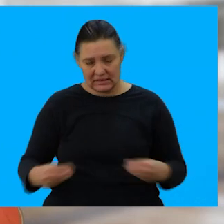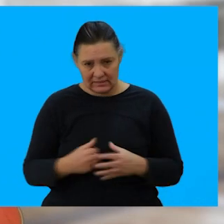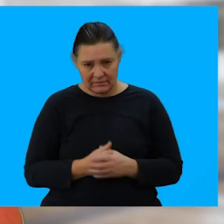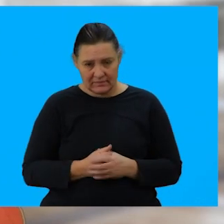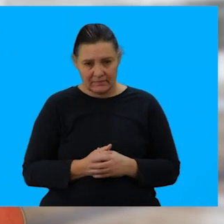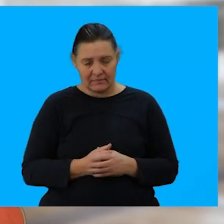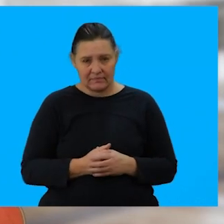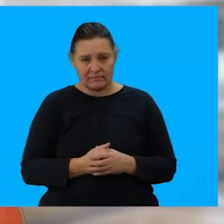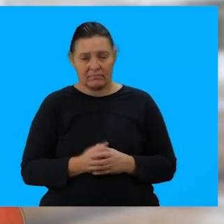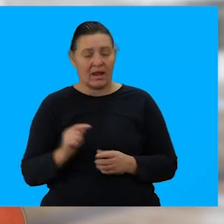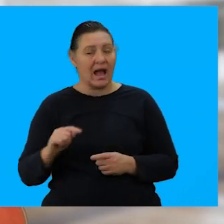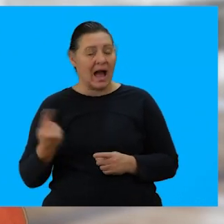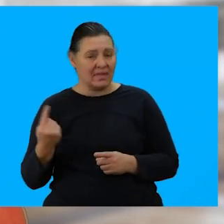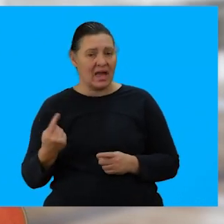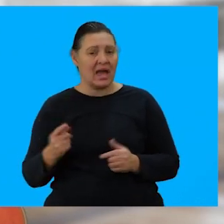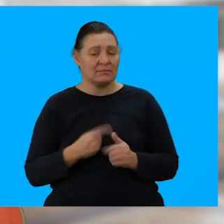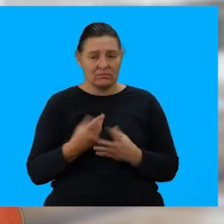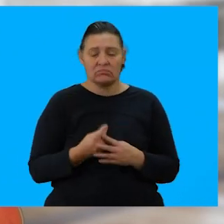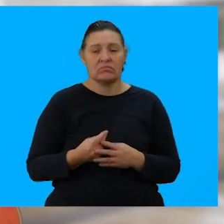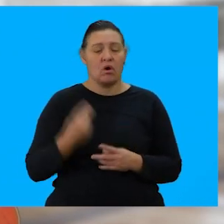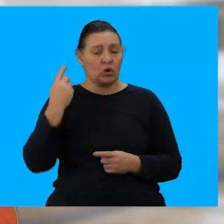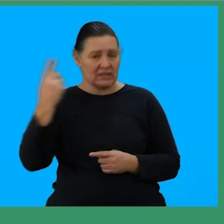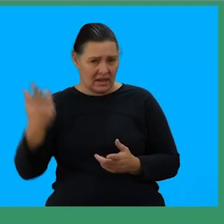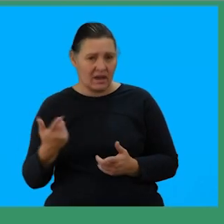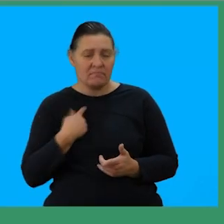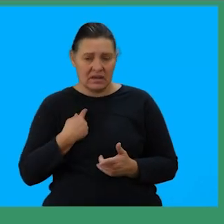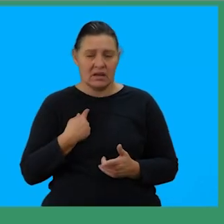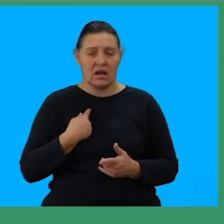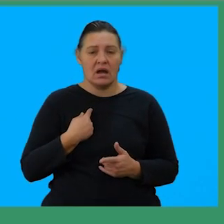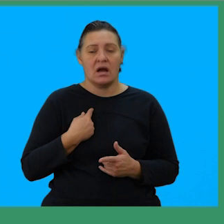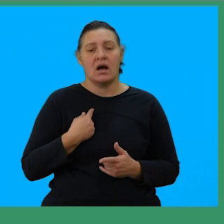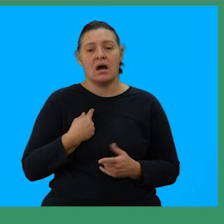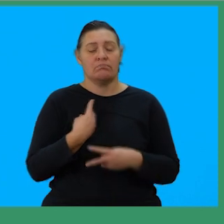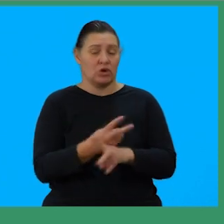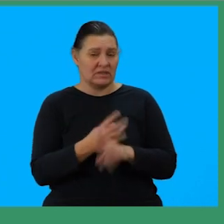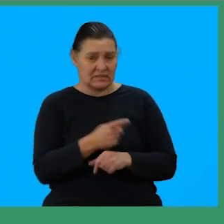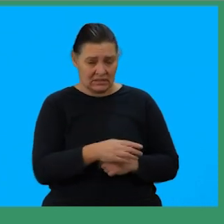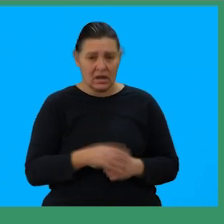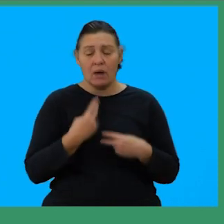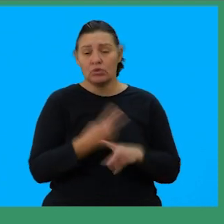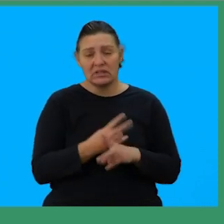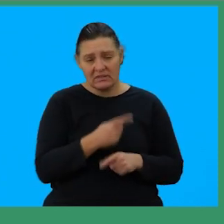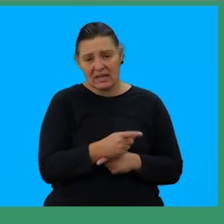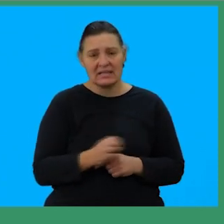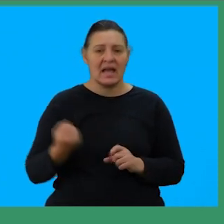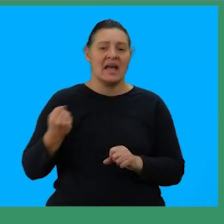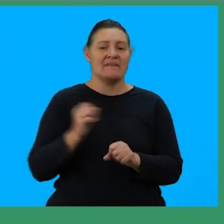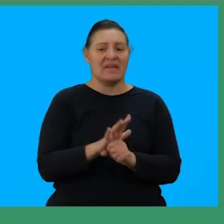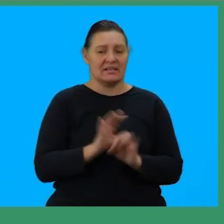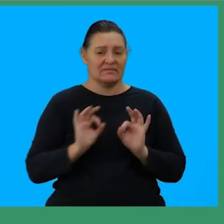a business. Another aspect to consider is productivity. Productivity is